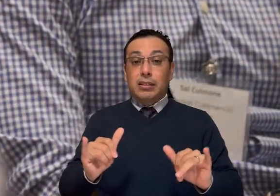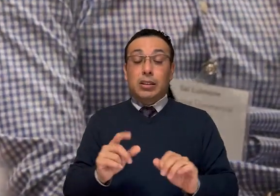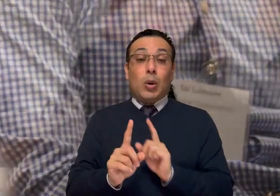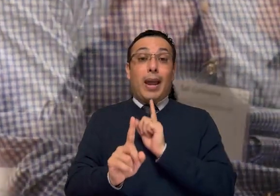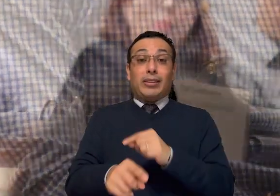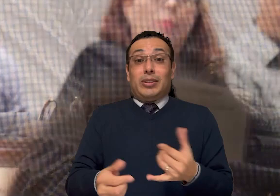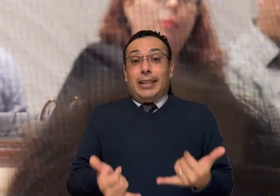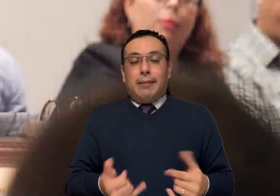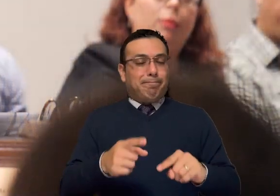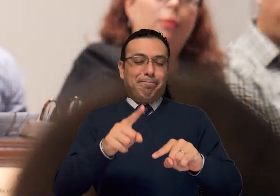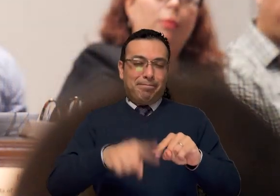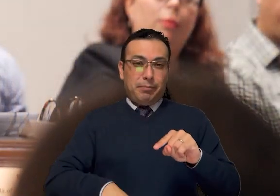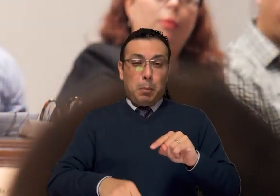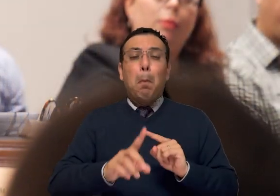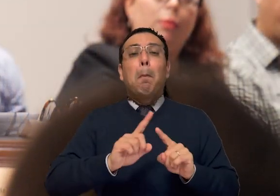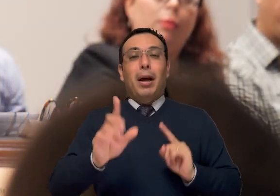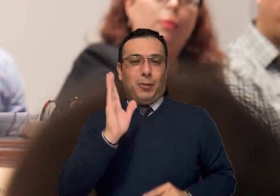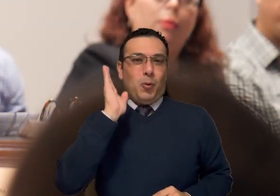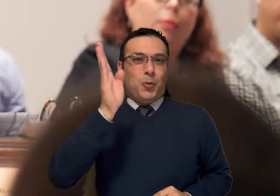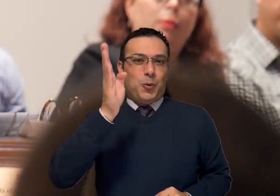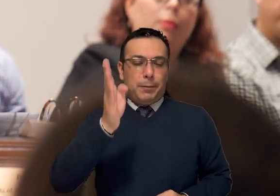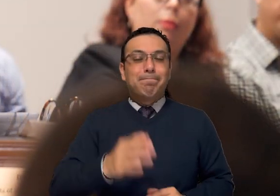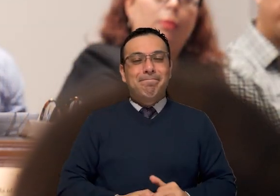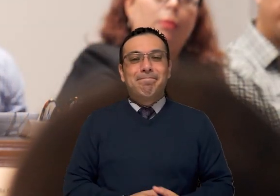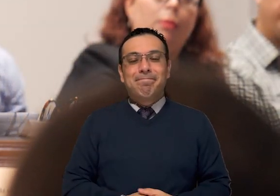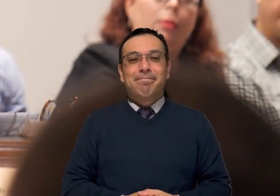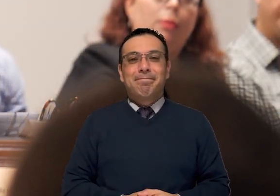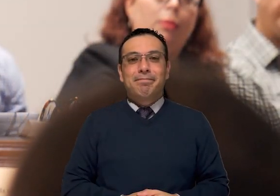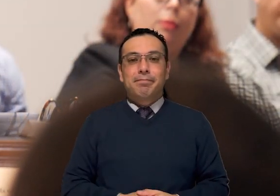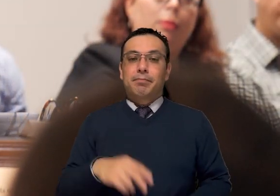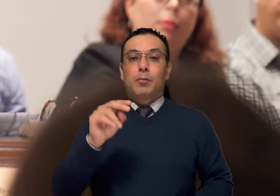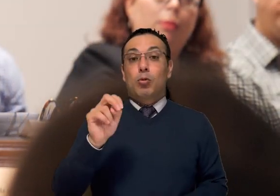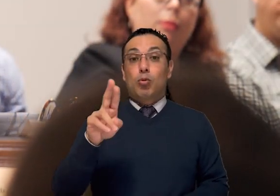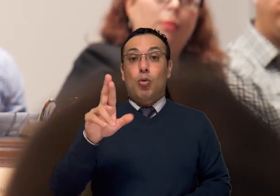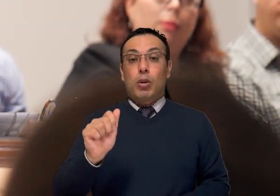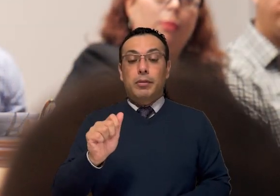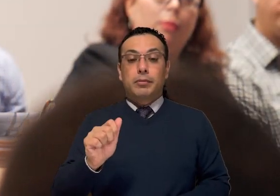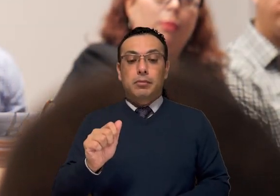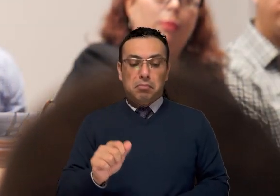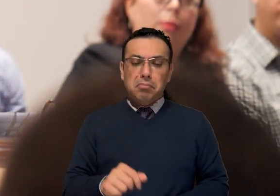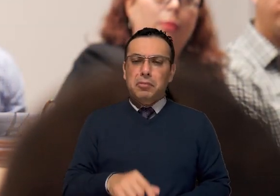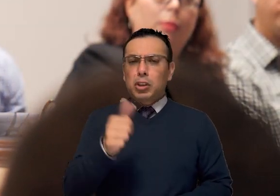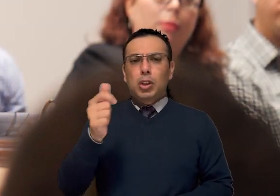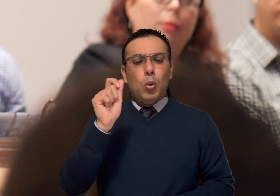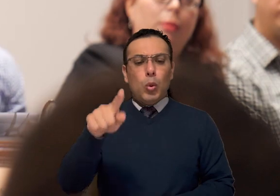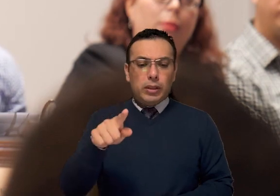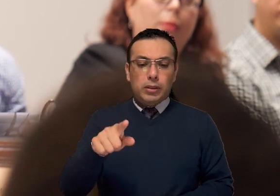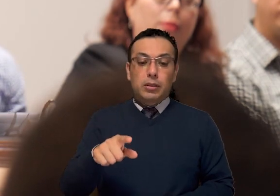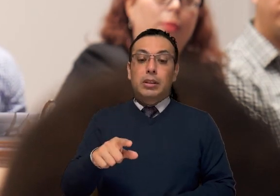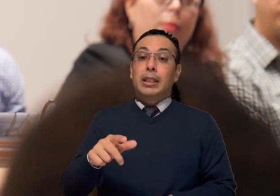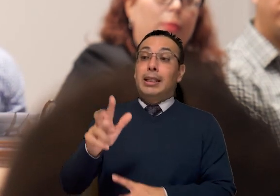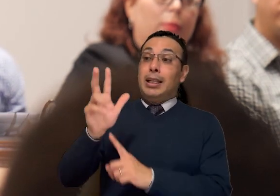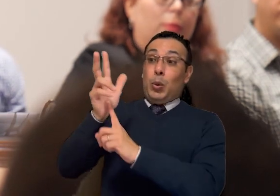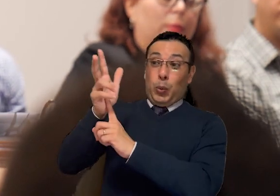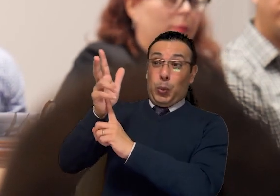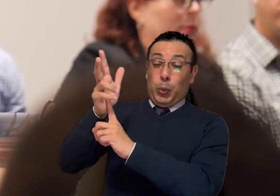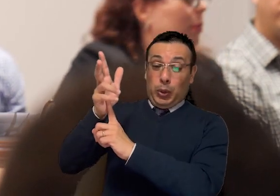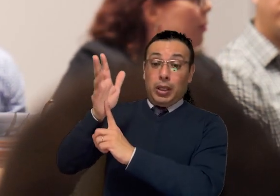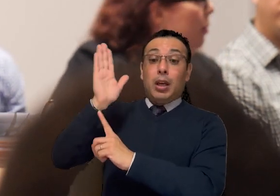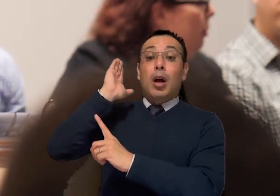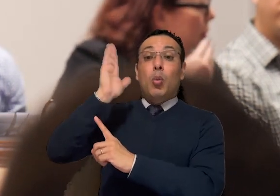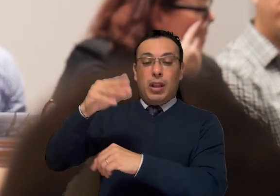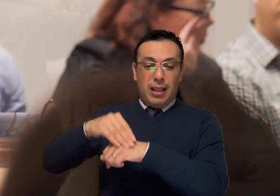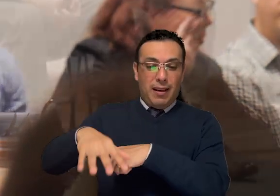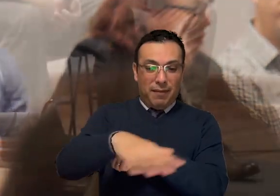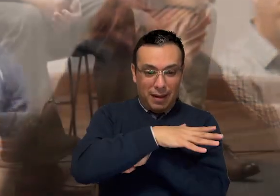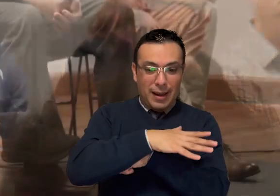Okay. Will the wind project affect sea life, the surf, and any surrounding wildlife, birds, I